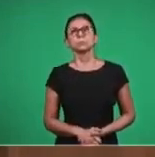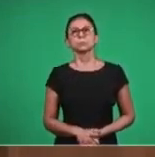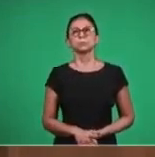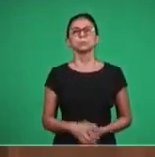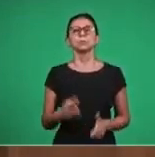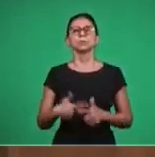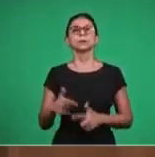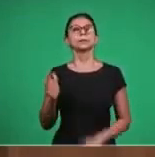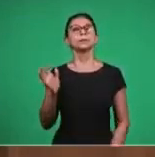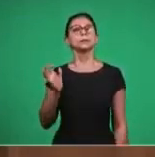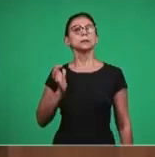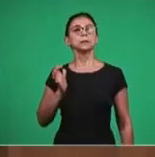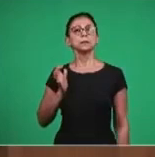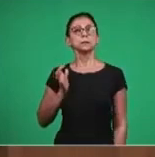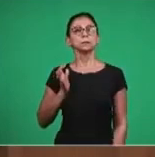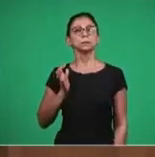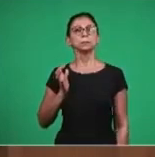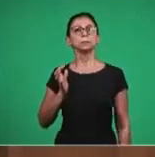Because rich,